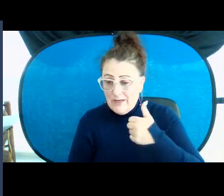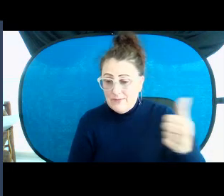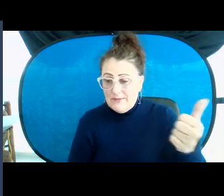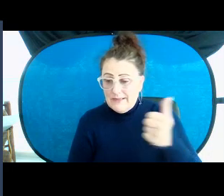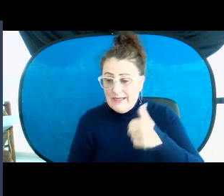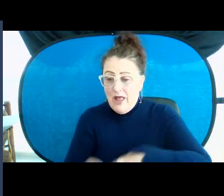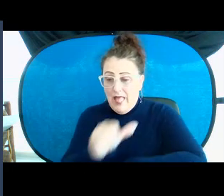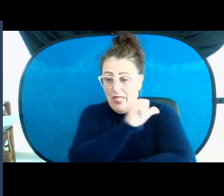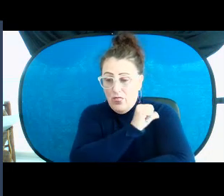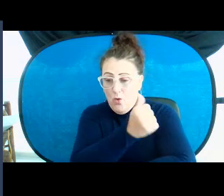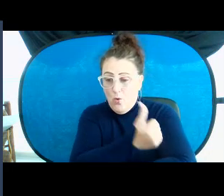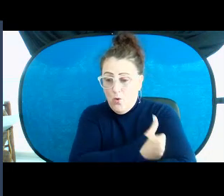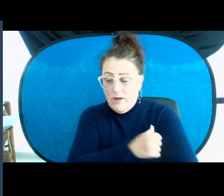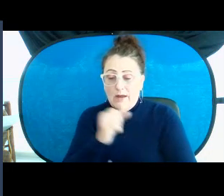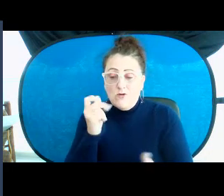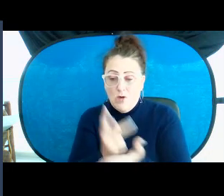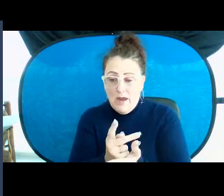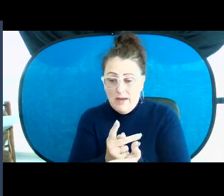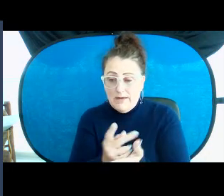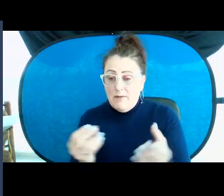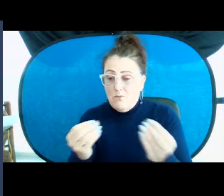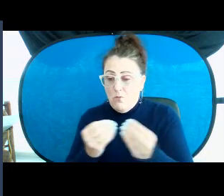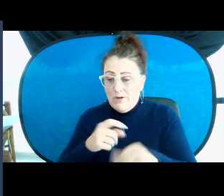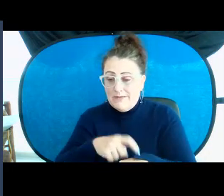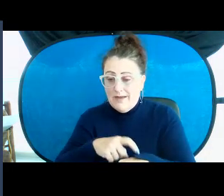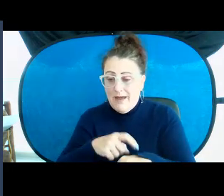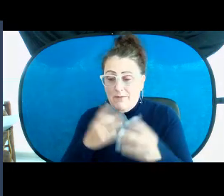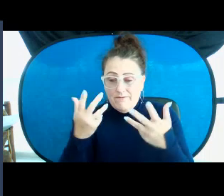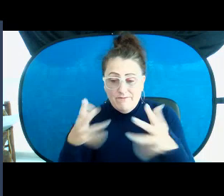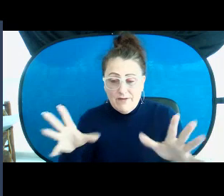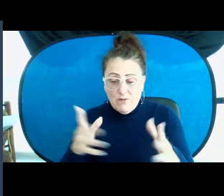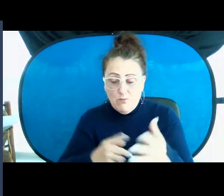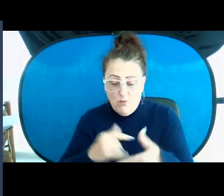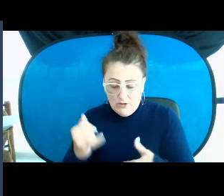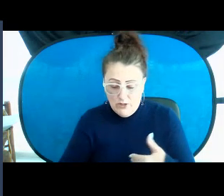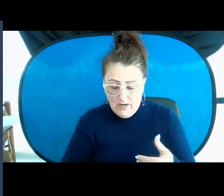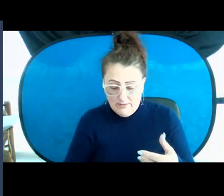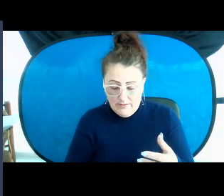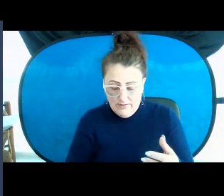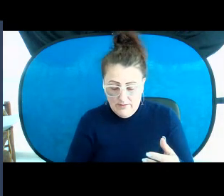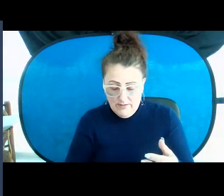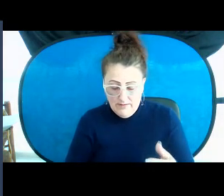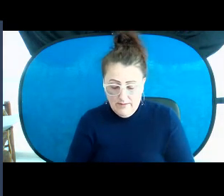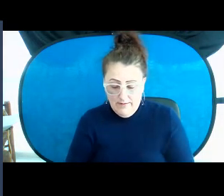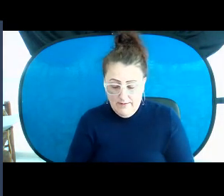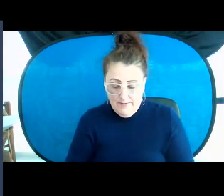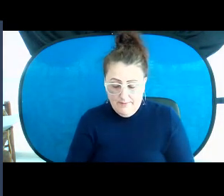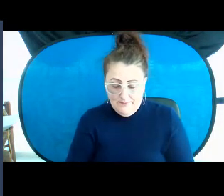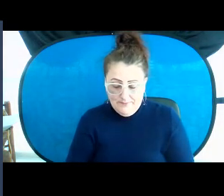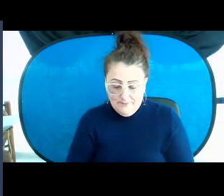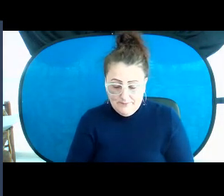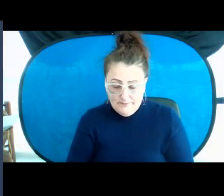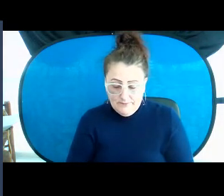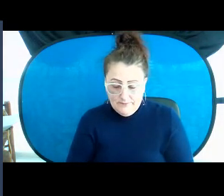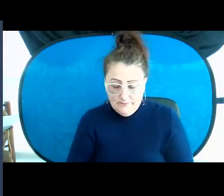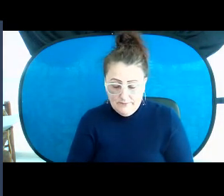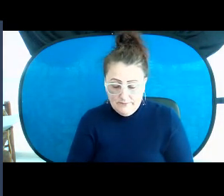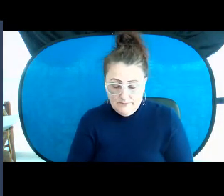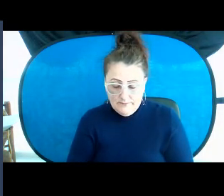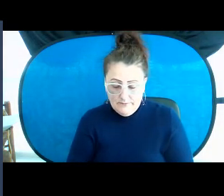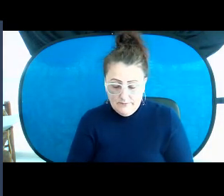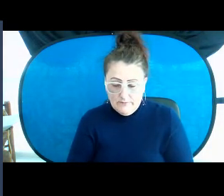was granted 30 additional months to complete the project as allowed under program guidelines. In March 2024,